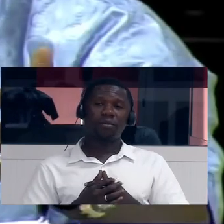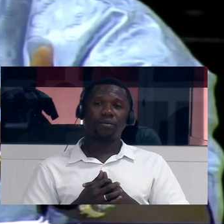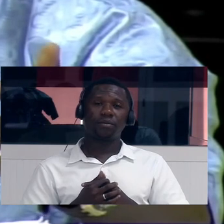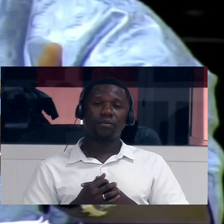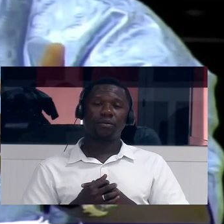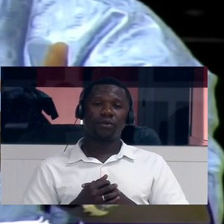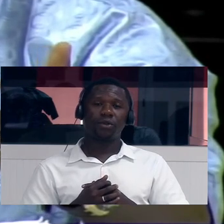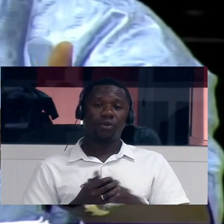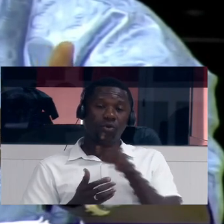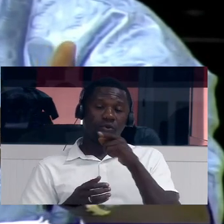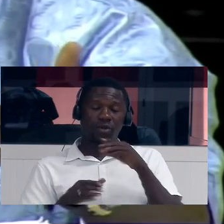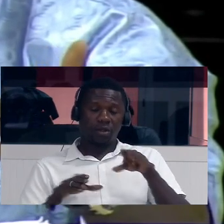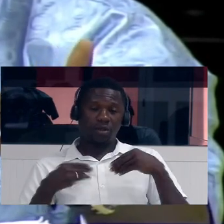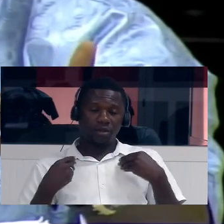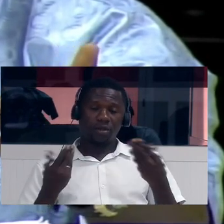You would accept,